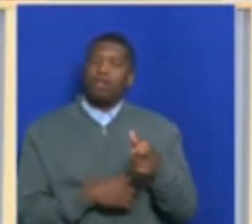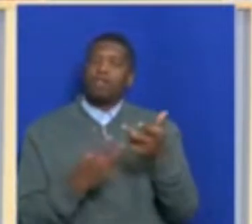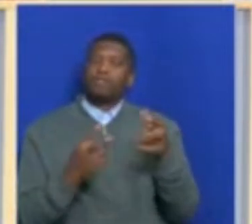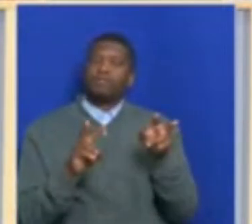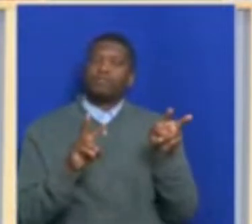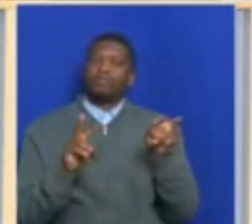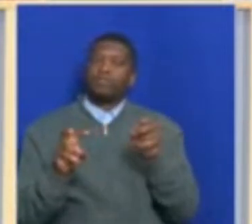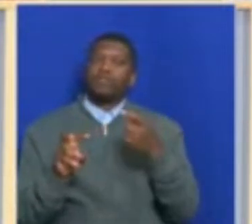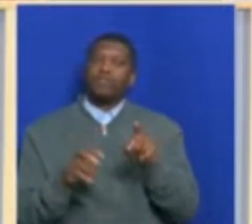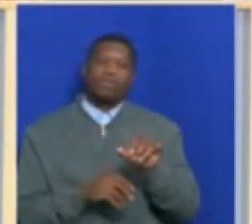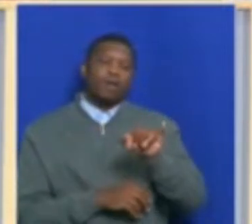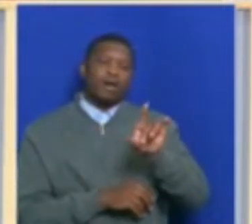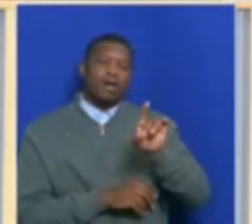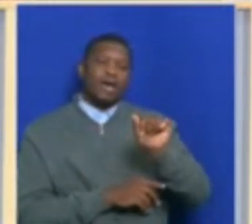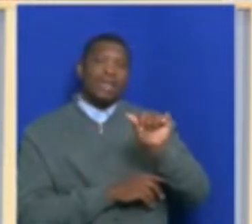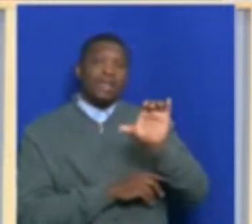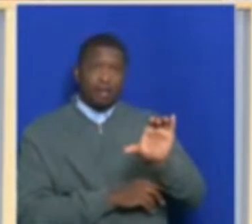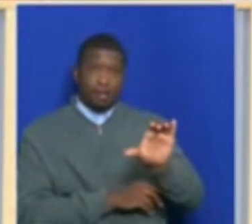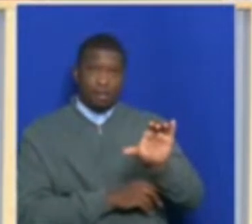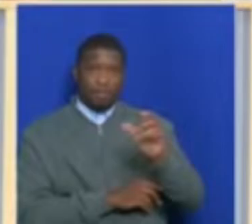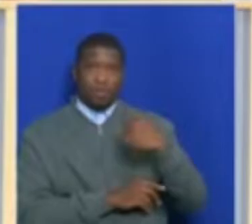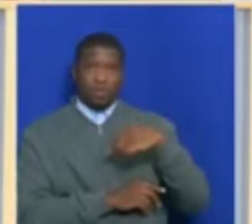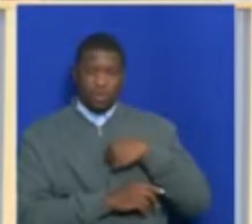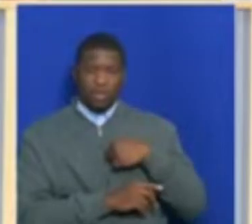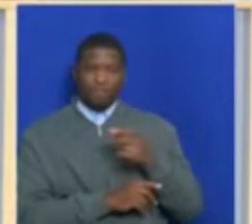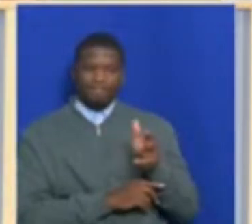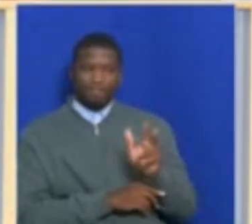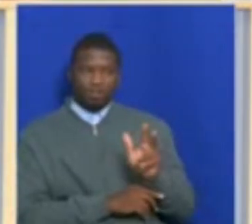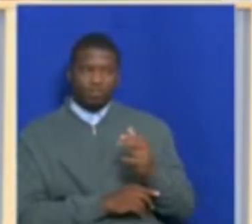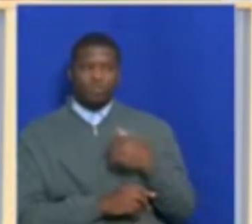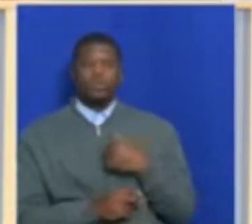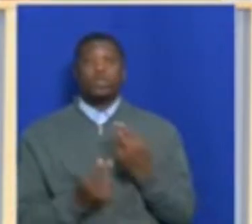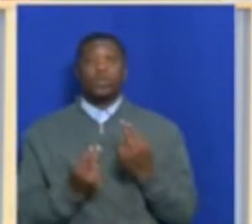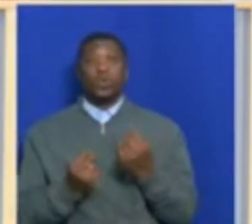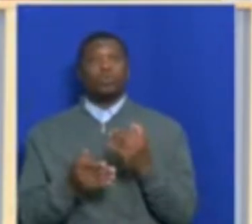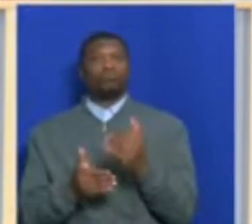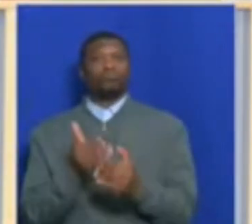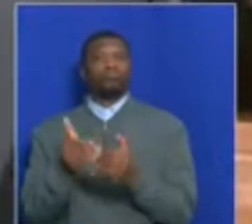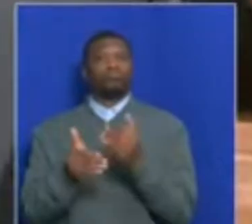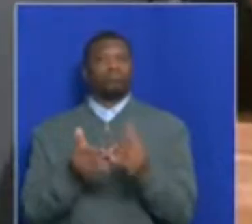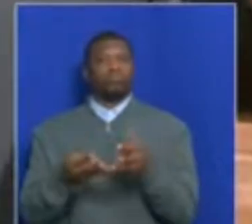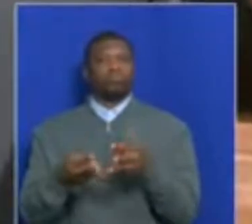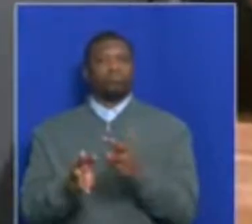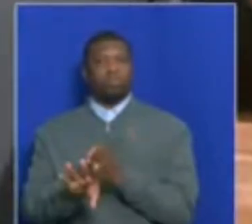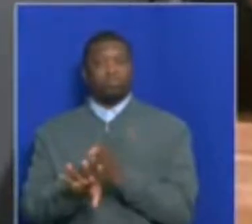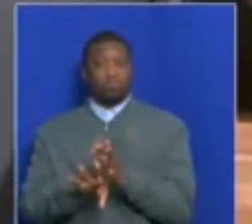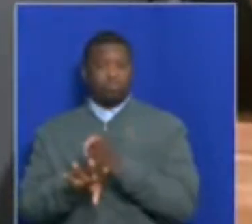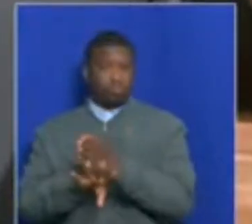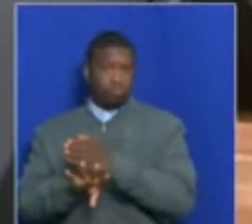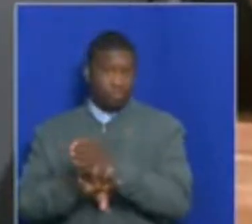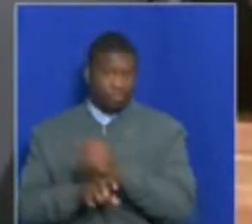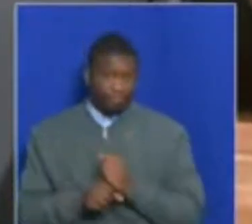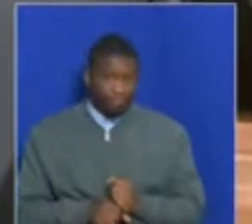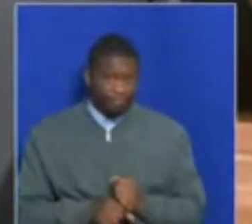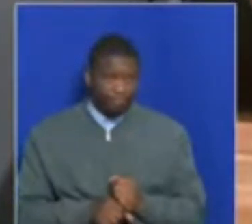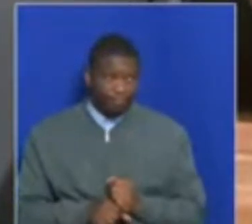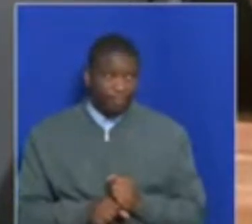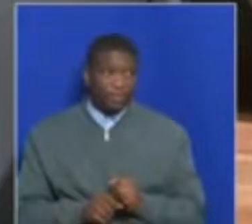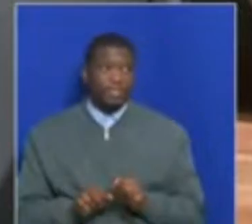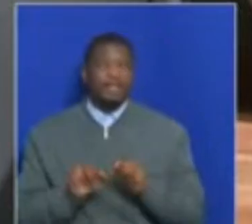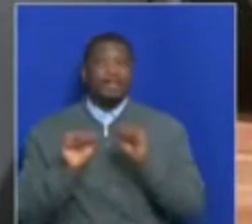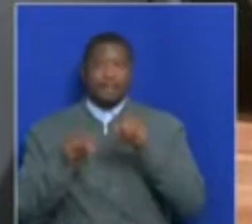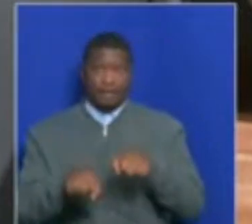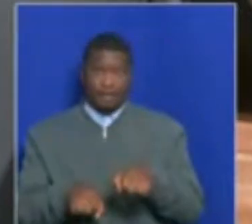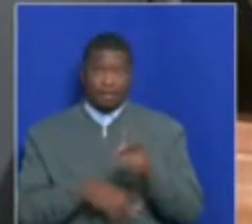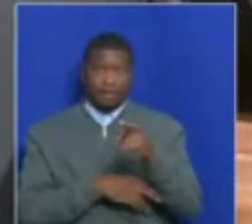stream, and that we are starting on a new stream and you identify it. Yes. Chair,